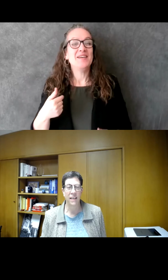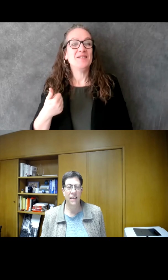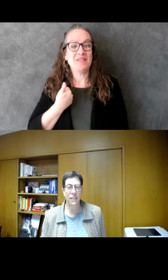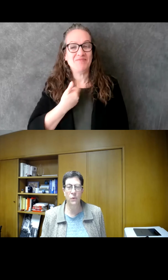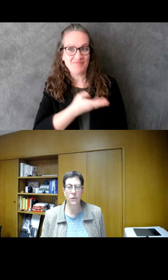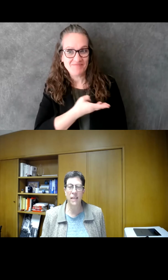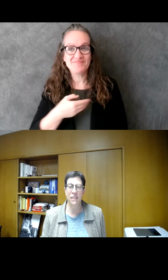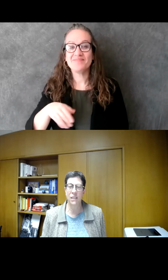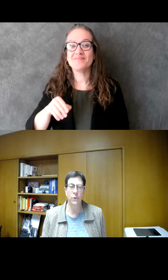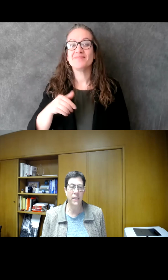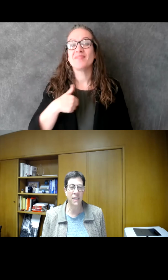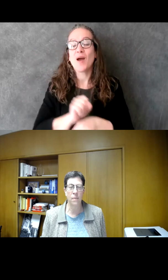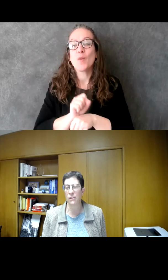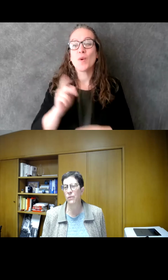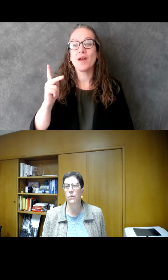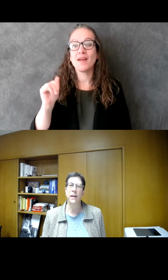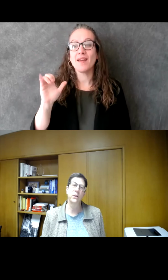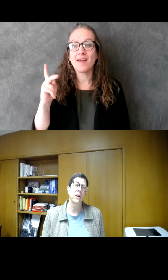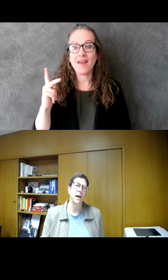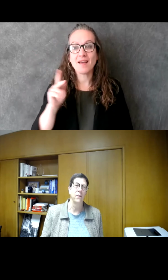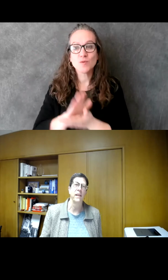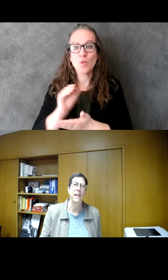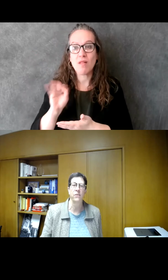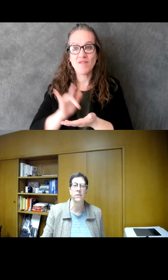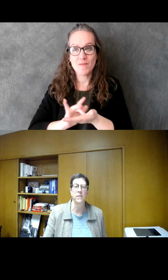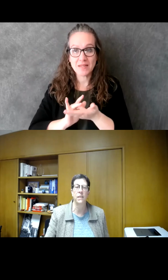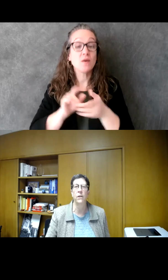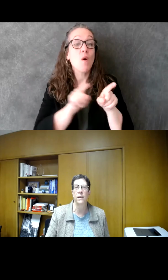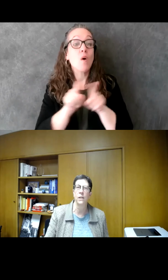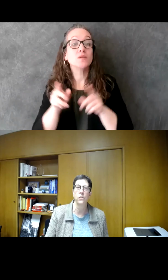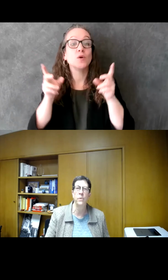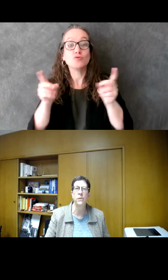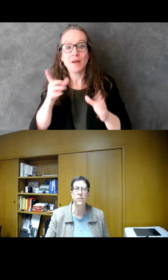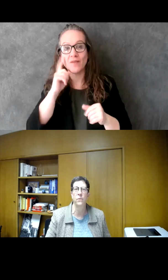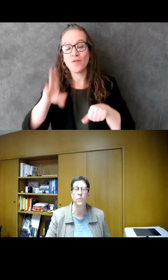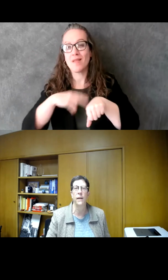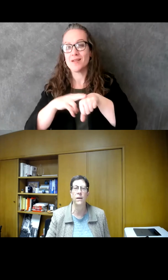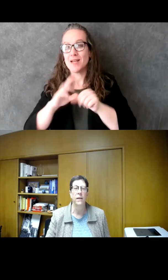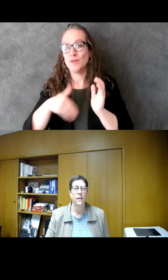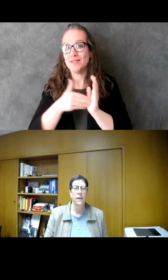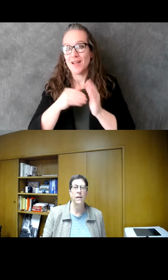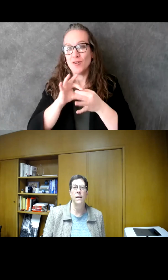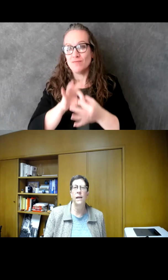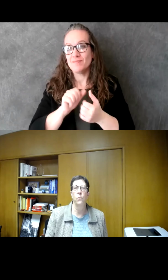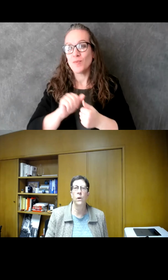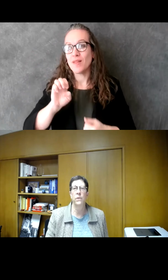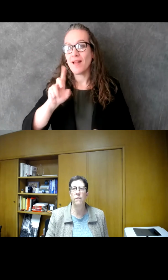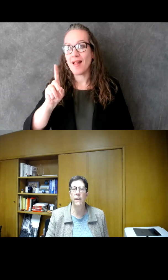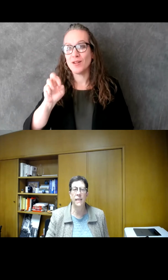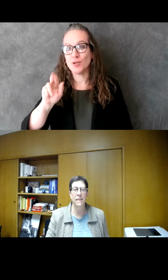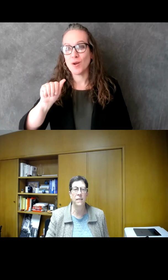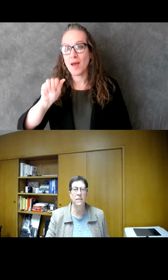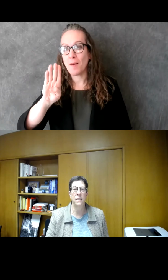the Keck School of Medicine at USC. I'm also the director of the National Center on Elder Abuse, where I work